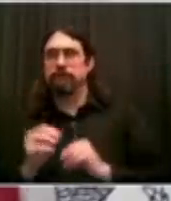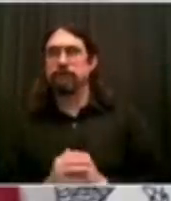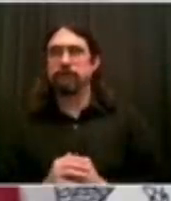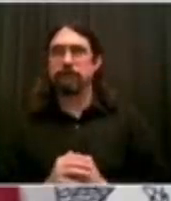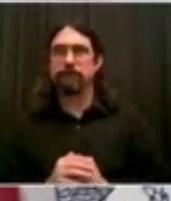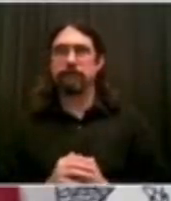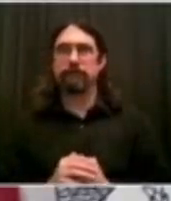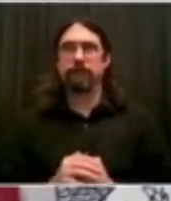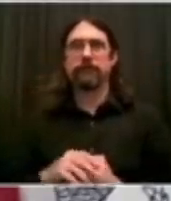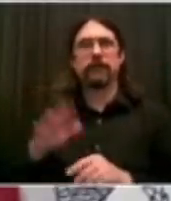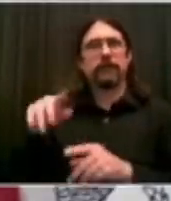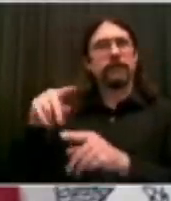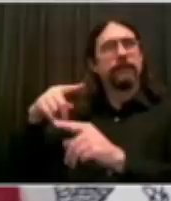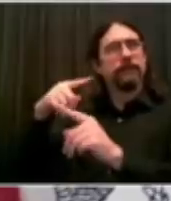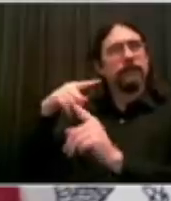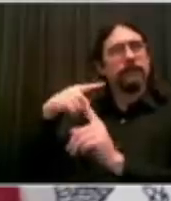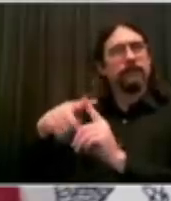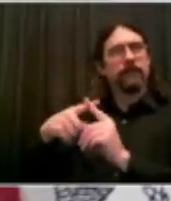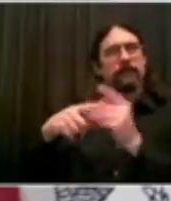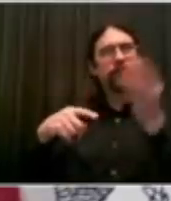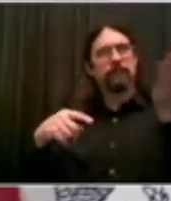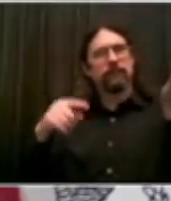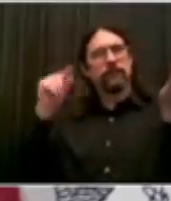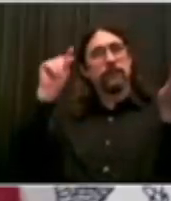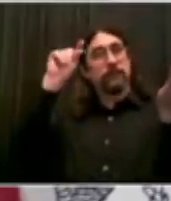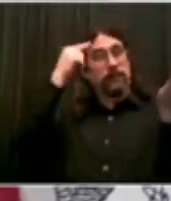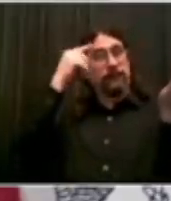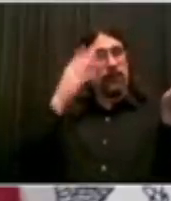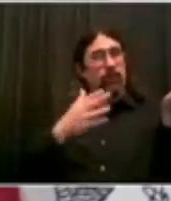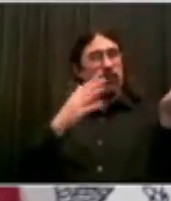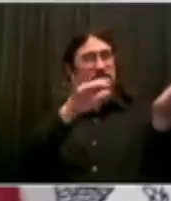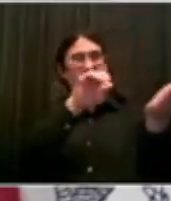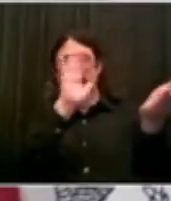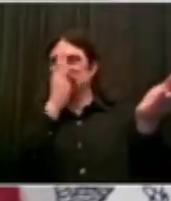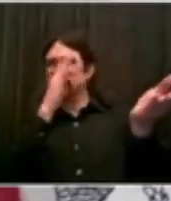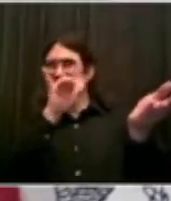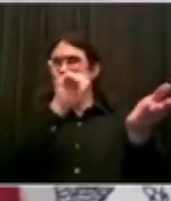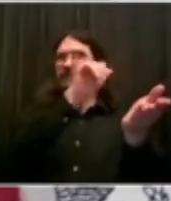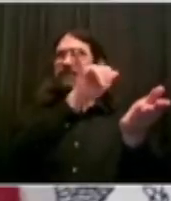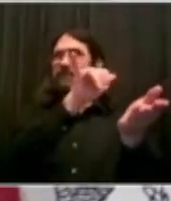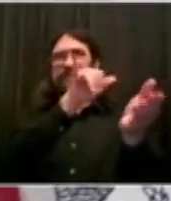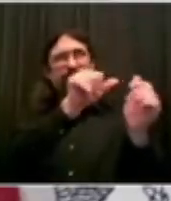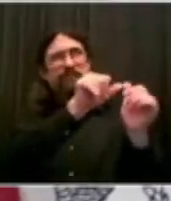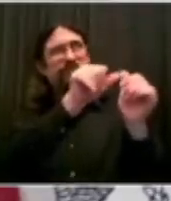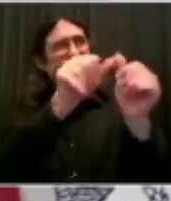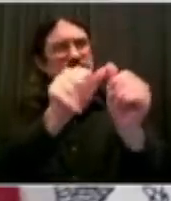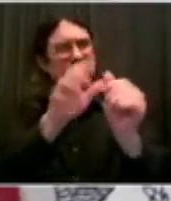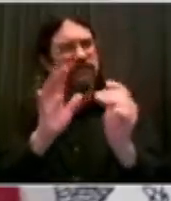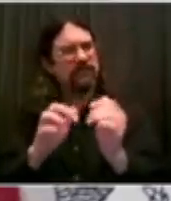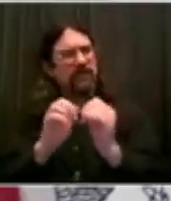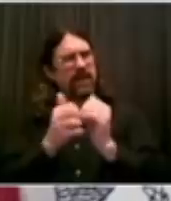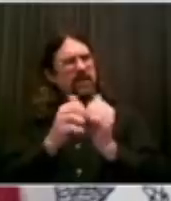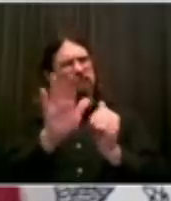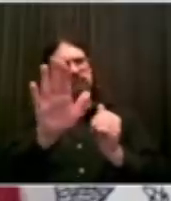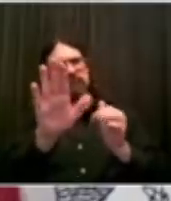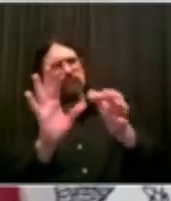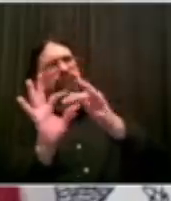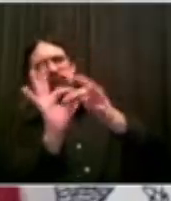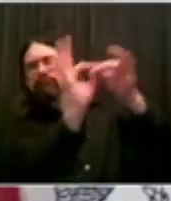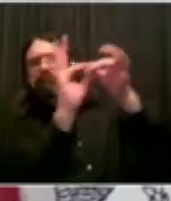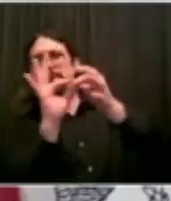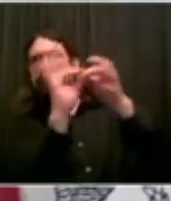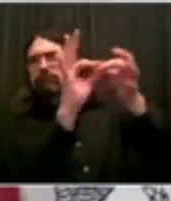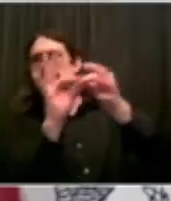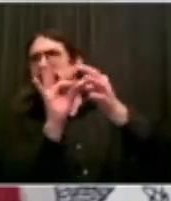go forward? Look, James, we're going to keep doing the work that needs to be done. We're still fighting COVID.